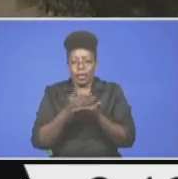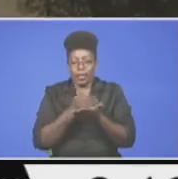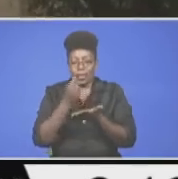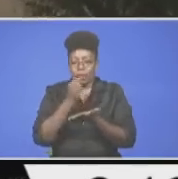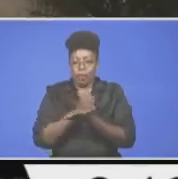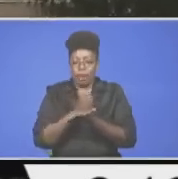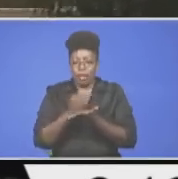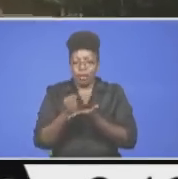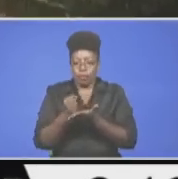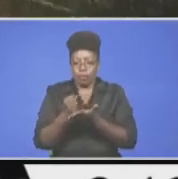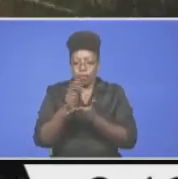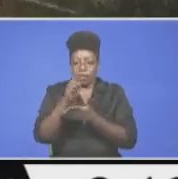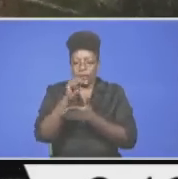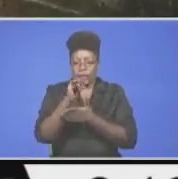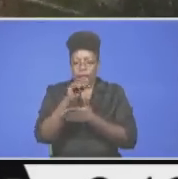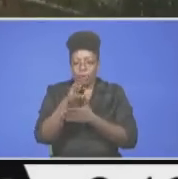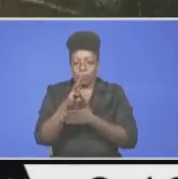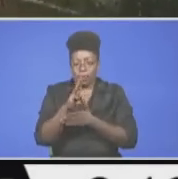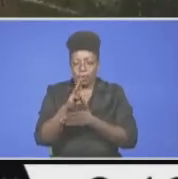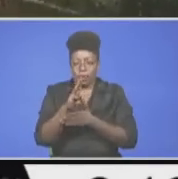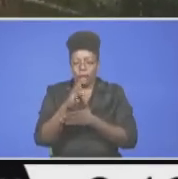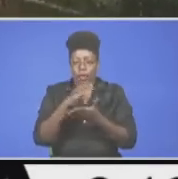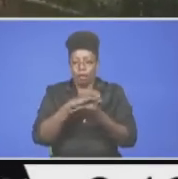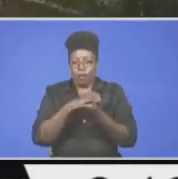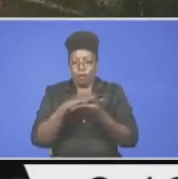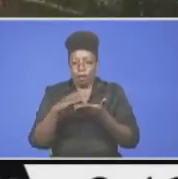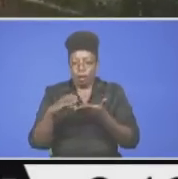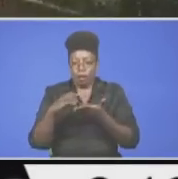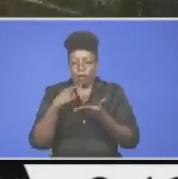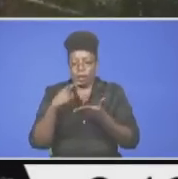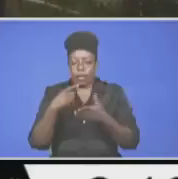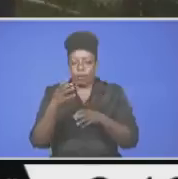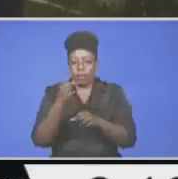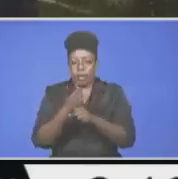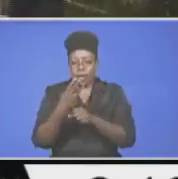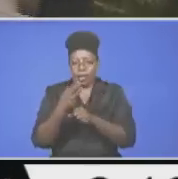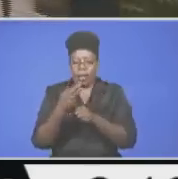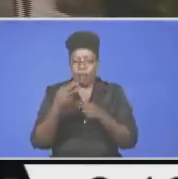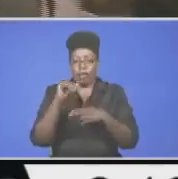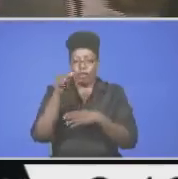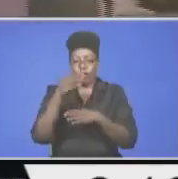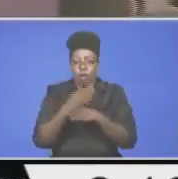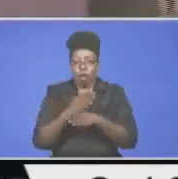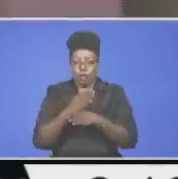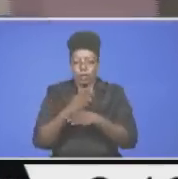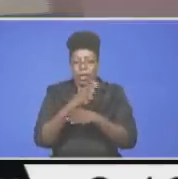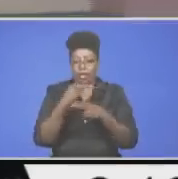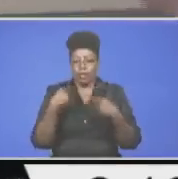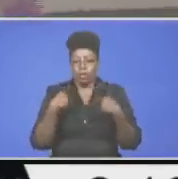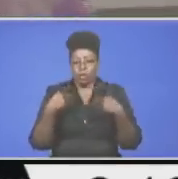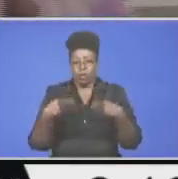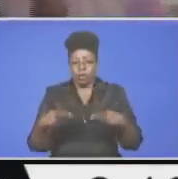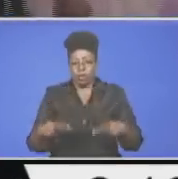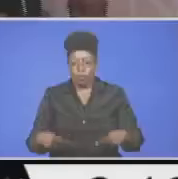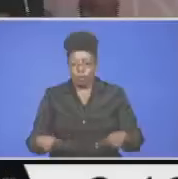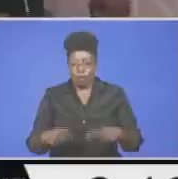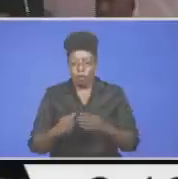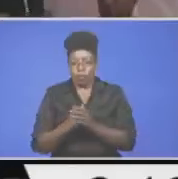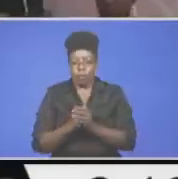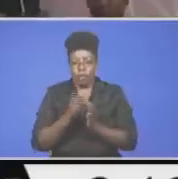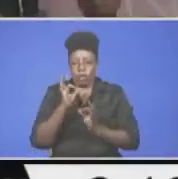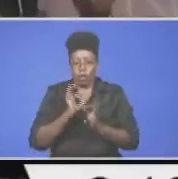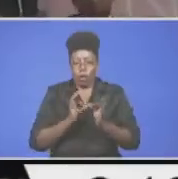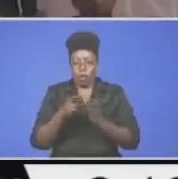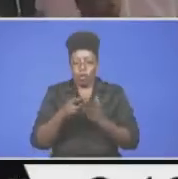cards from some 6 people on the promise that he would get them jobs and uniforms at the mega resort. However, court records show that